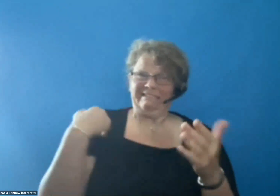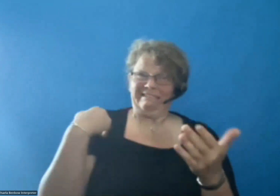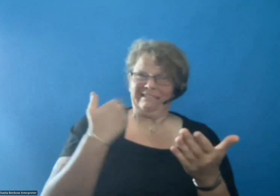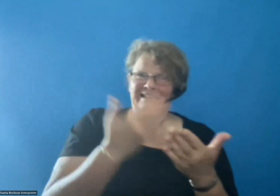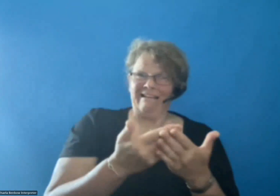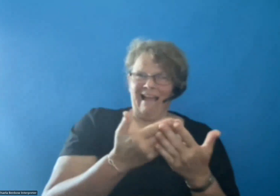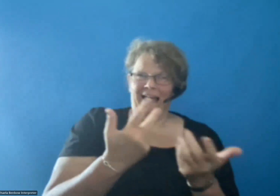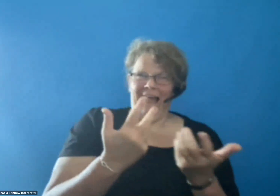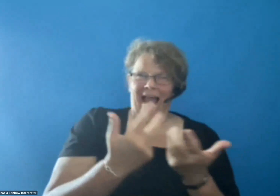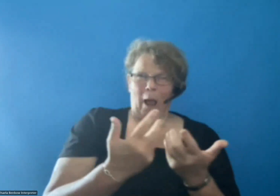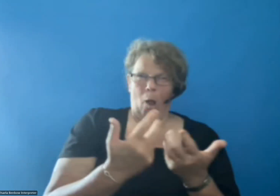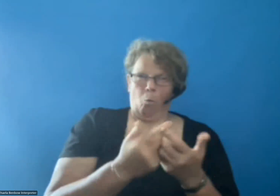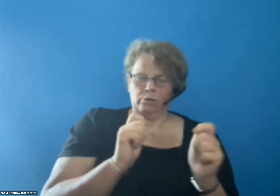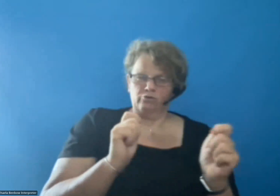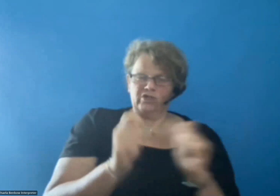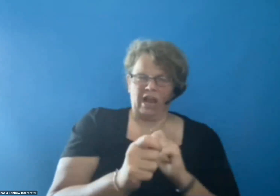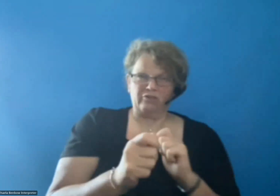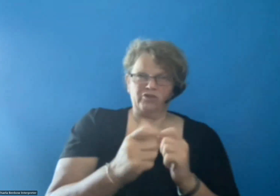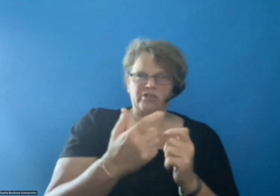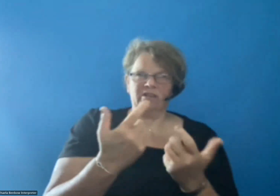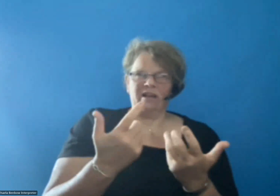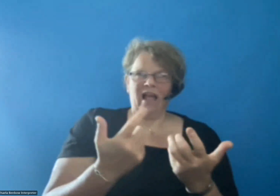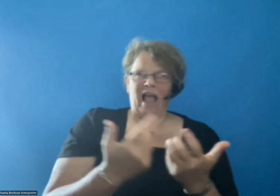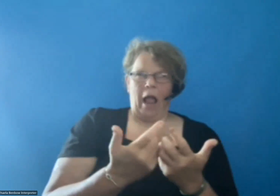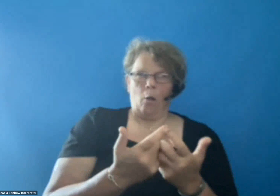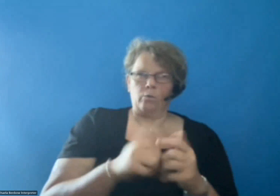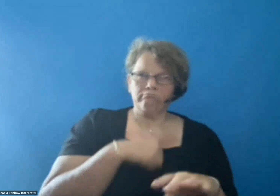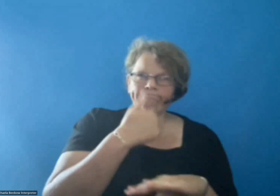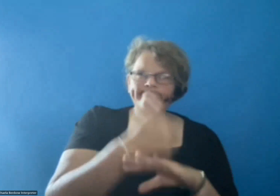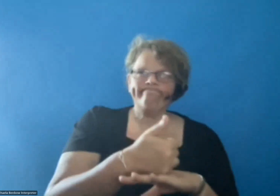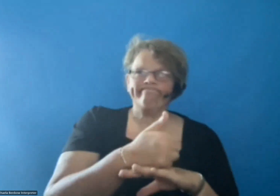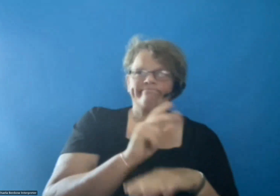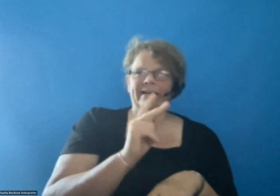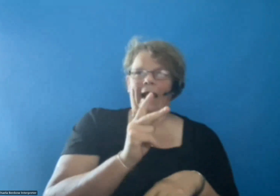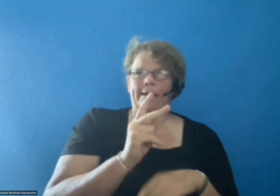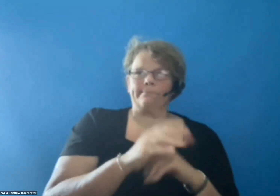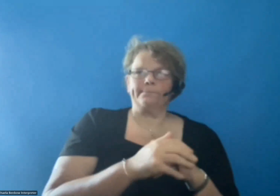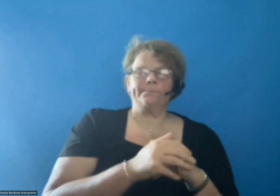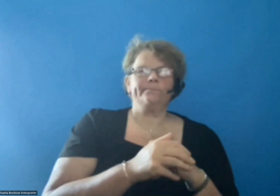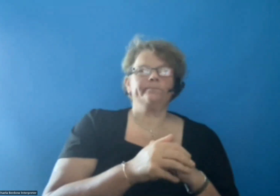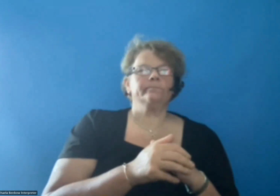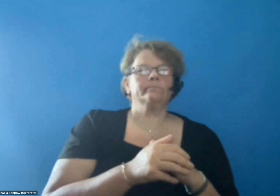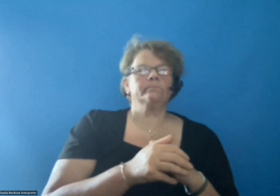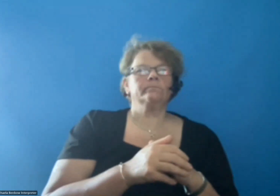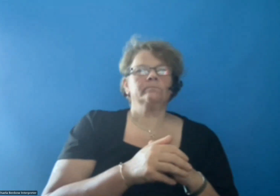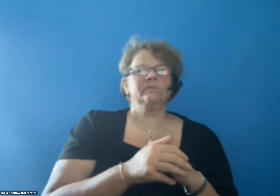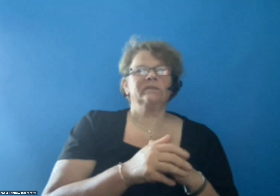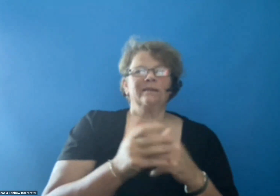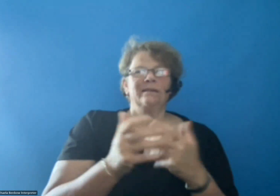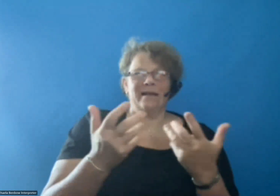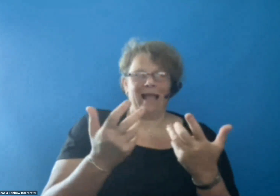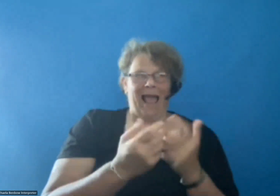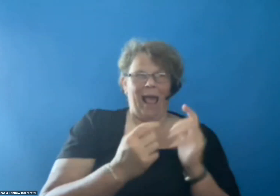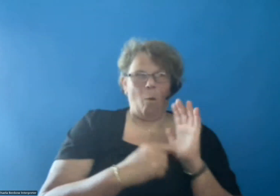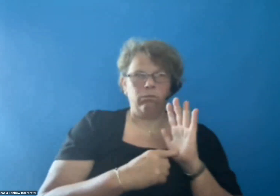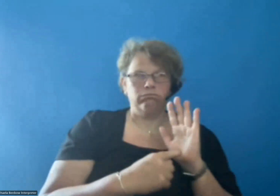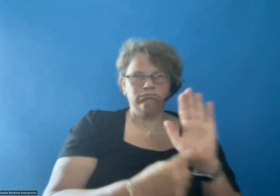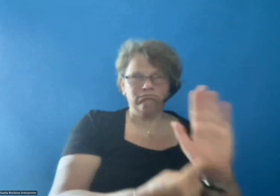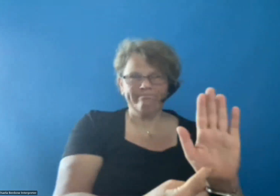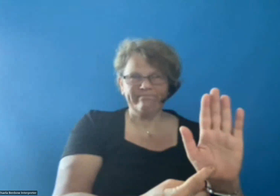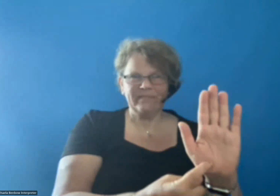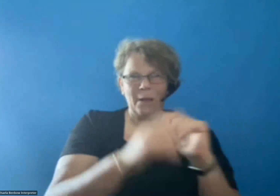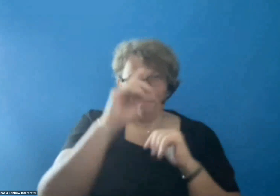So I guess it's that kind of, the key challenge for me is how we can show people, and when I say people